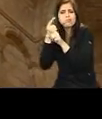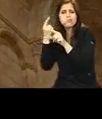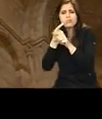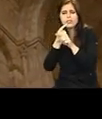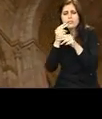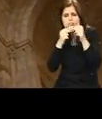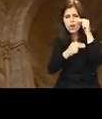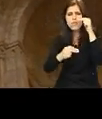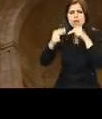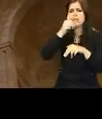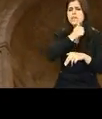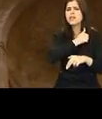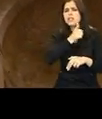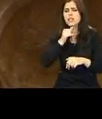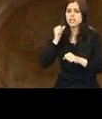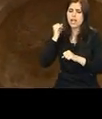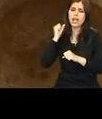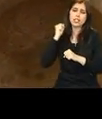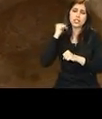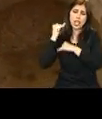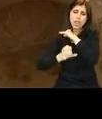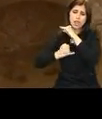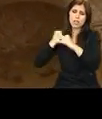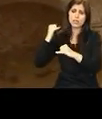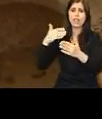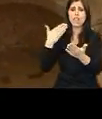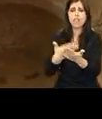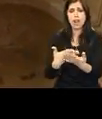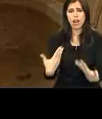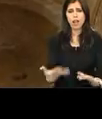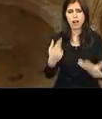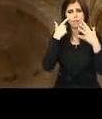patiently built by generations who endowed us with their perception.